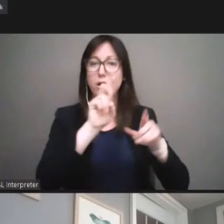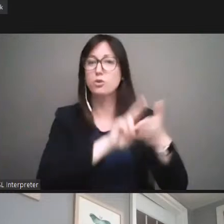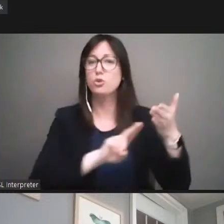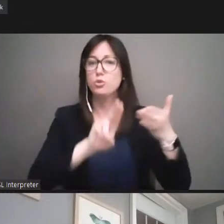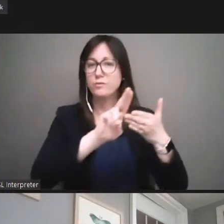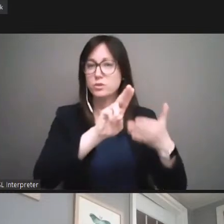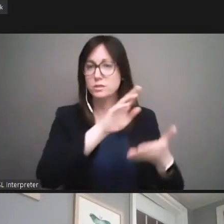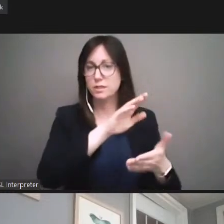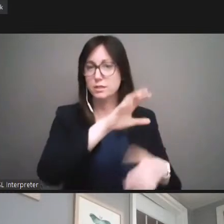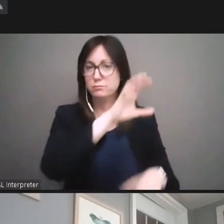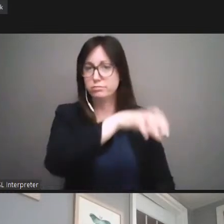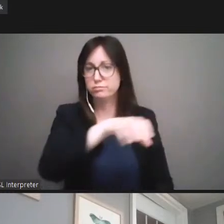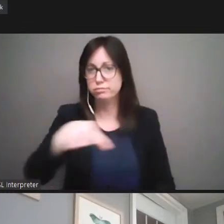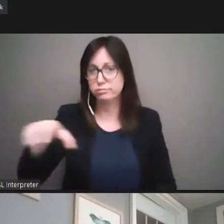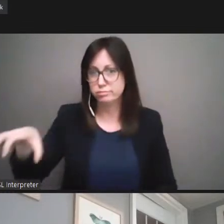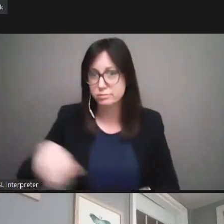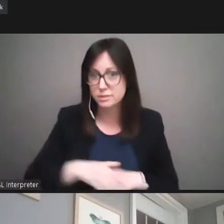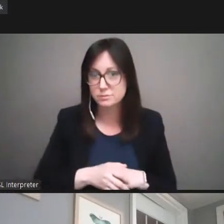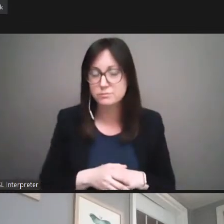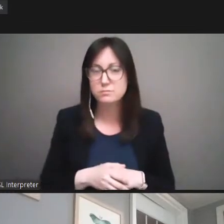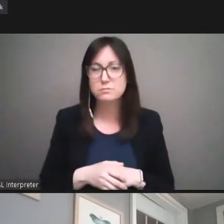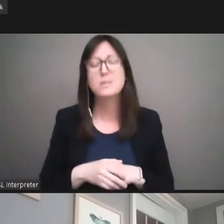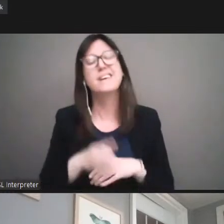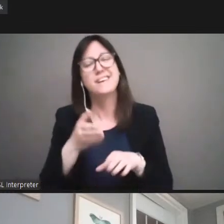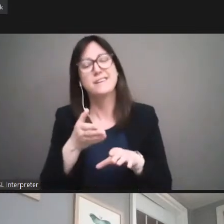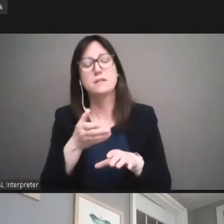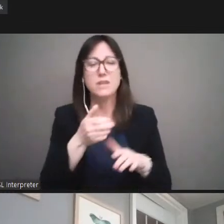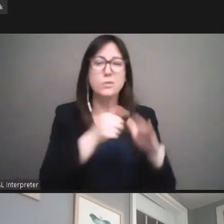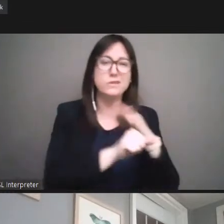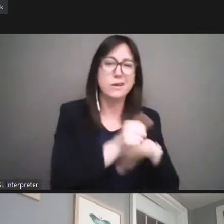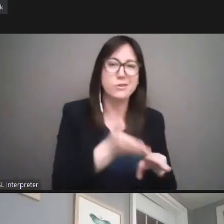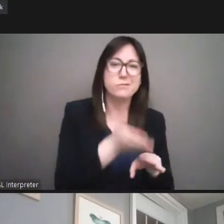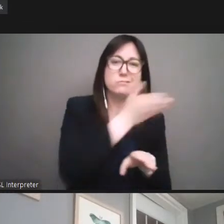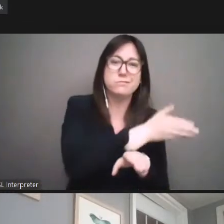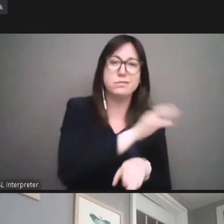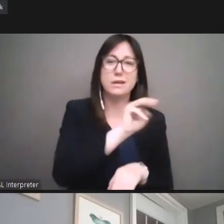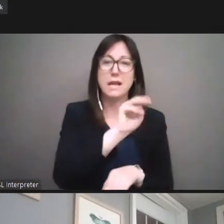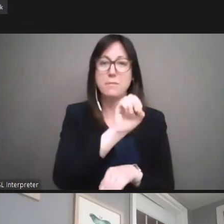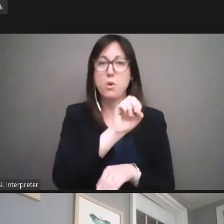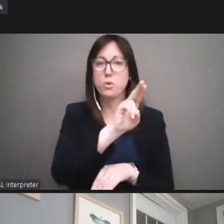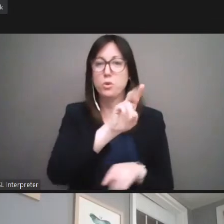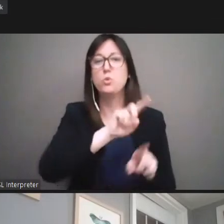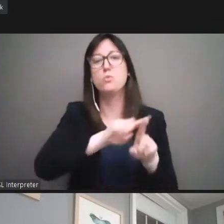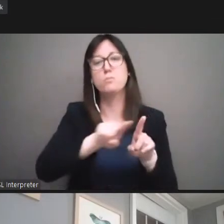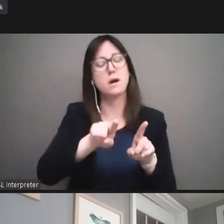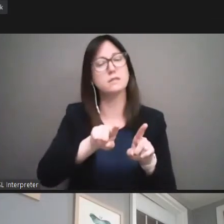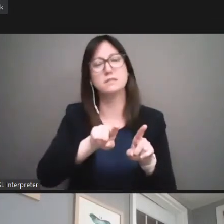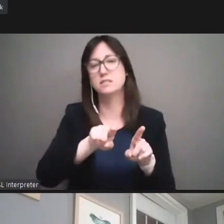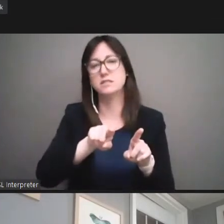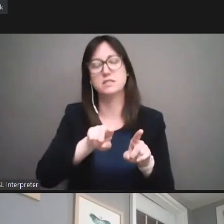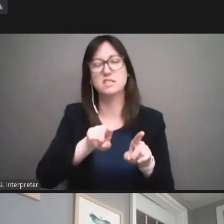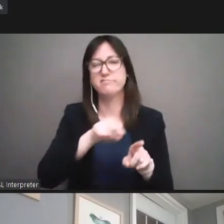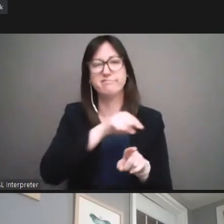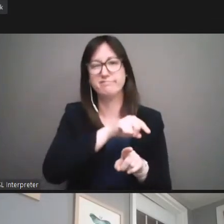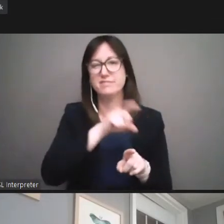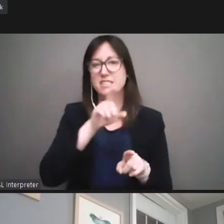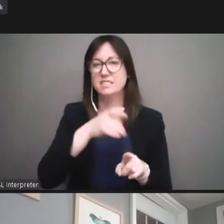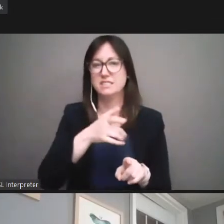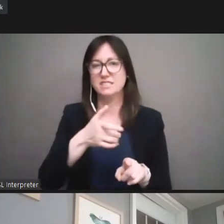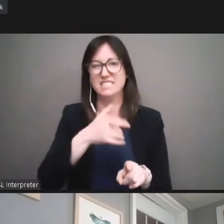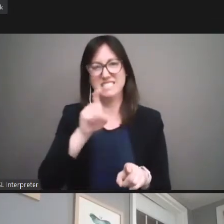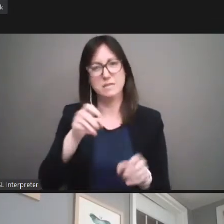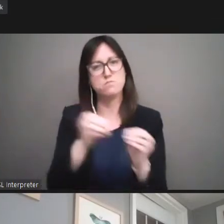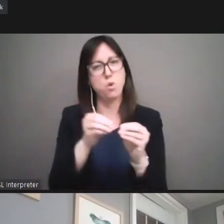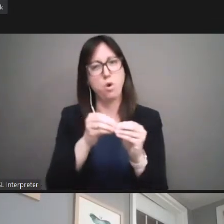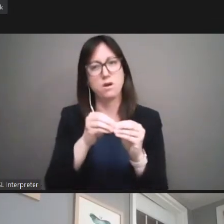this to be, well, it was a part of the previous Memorandum of Understanding, but we wanted it to have teeth this time around, in the sense